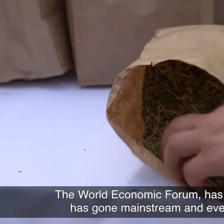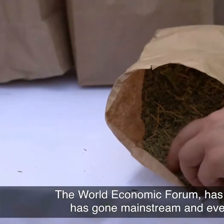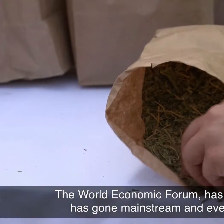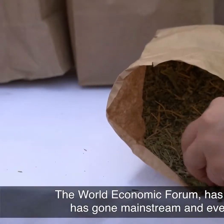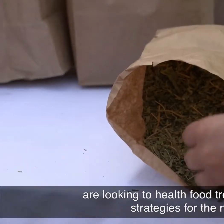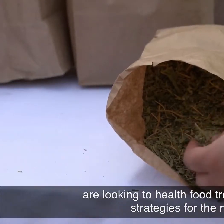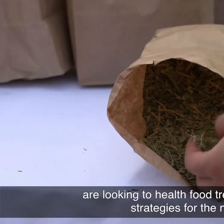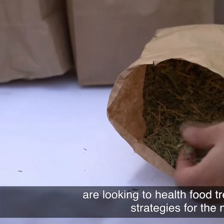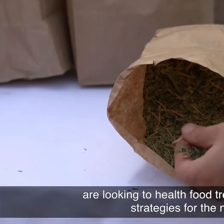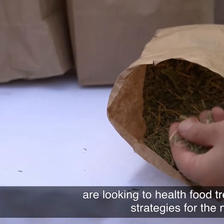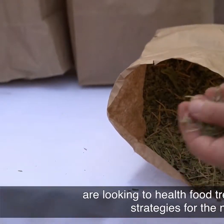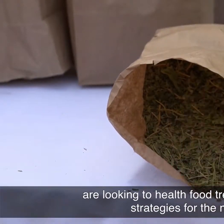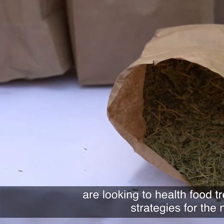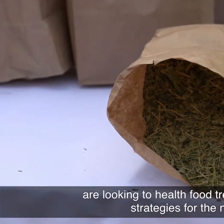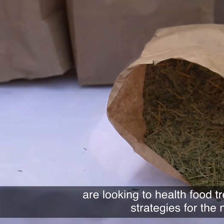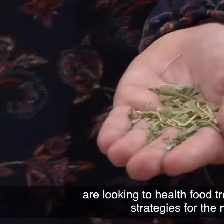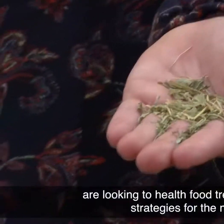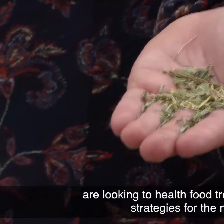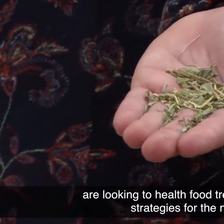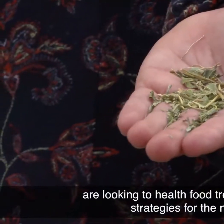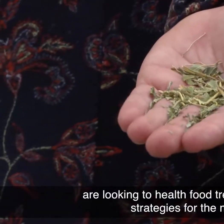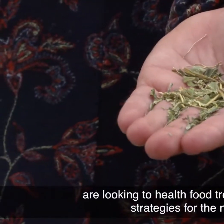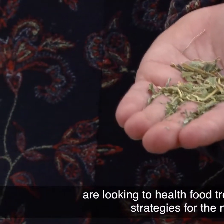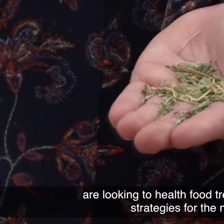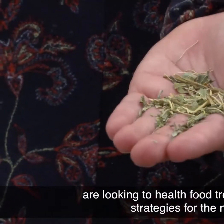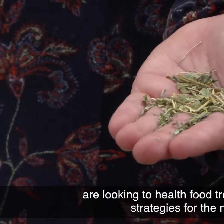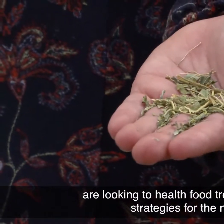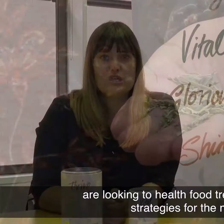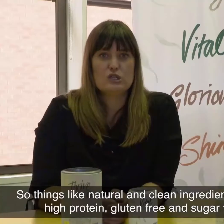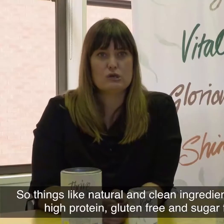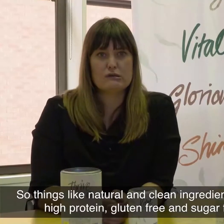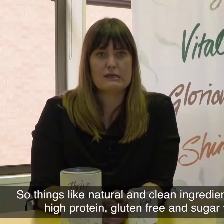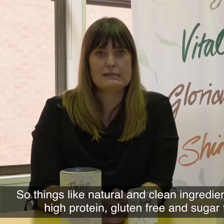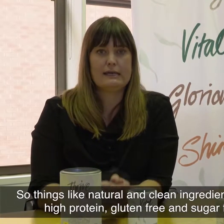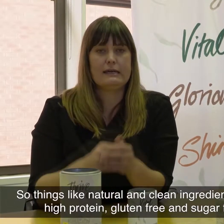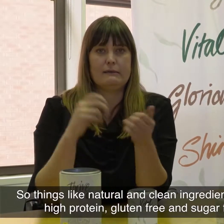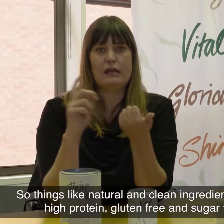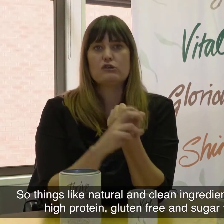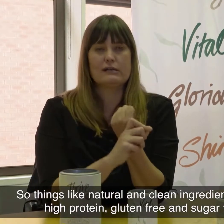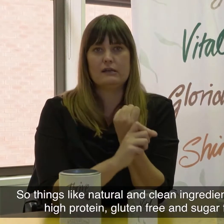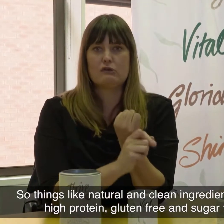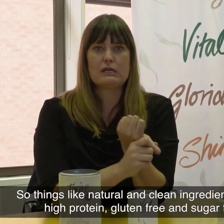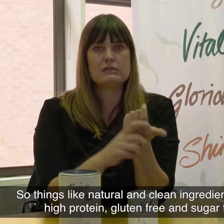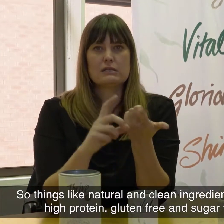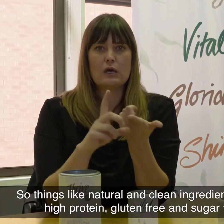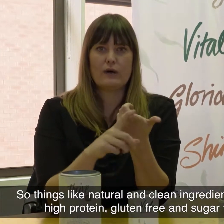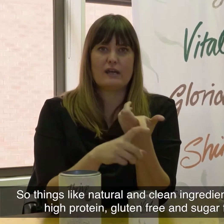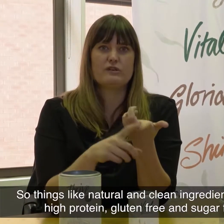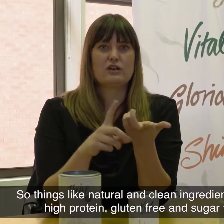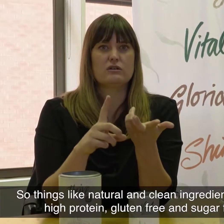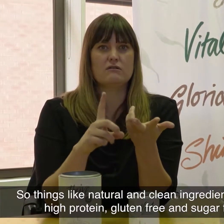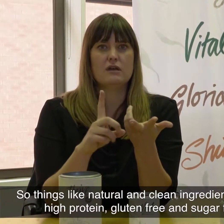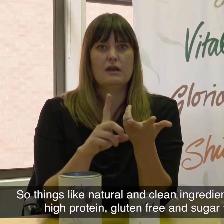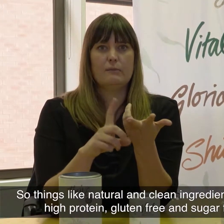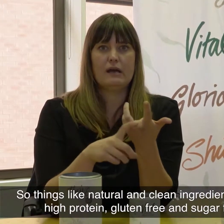big food manufacturers are looking to health food trends to determine their strategies for the next 10 years. So things like natural and clean ingredients,